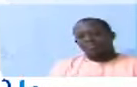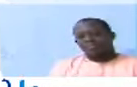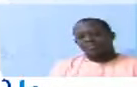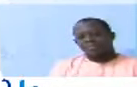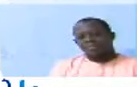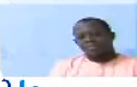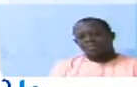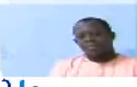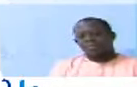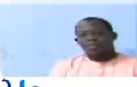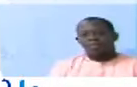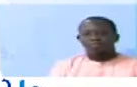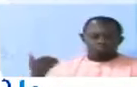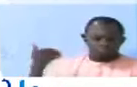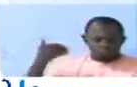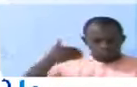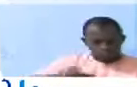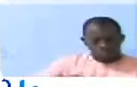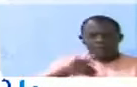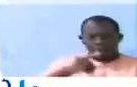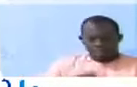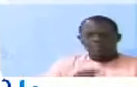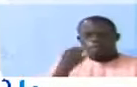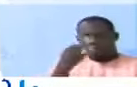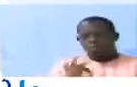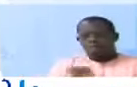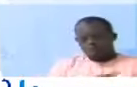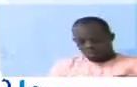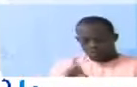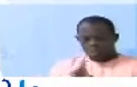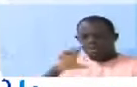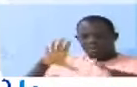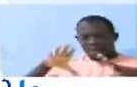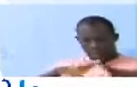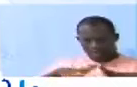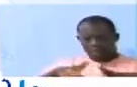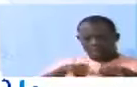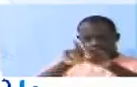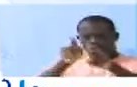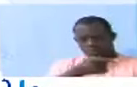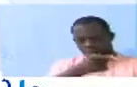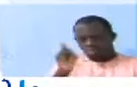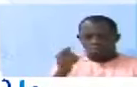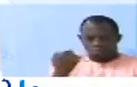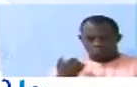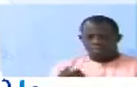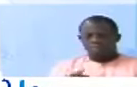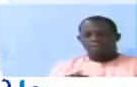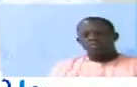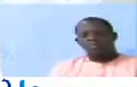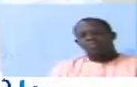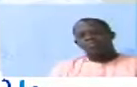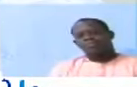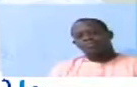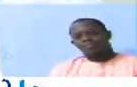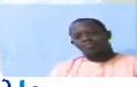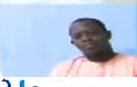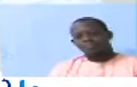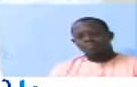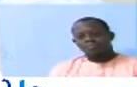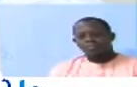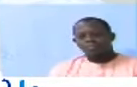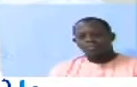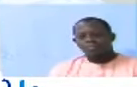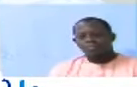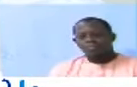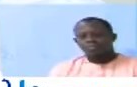here until the time we are ready with you people. Up to this stage, did they